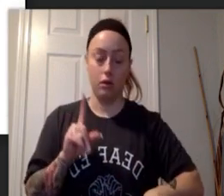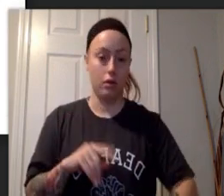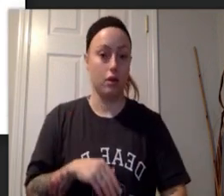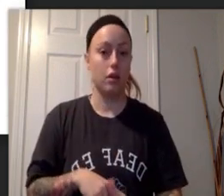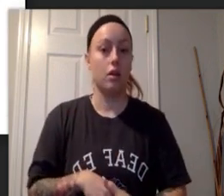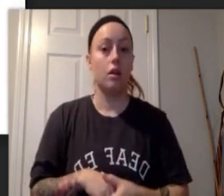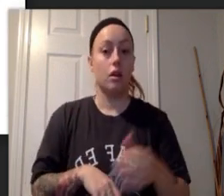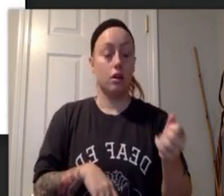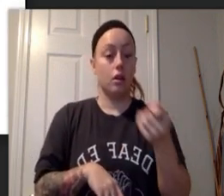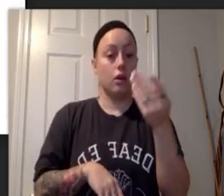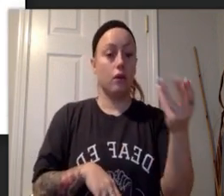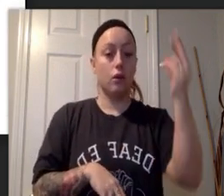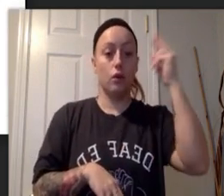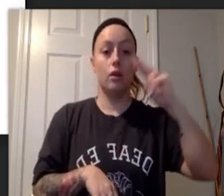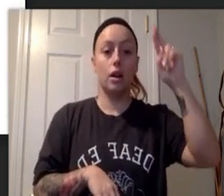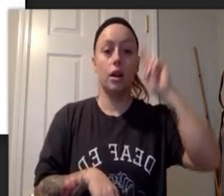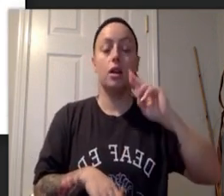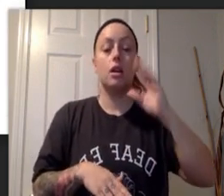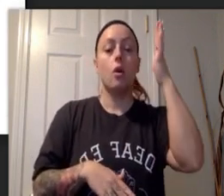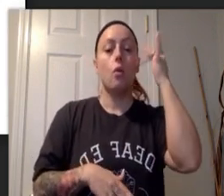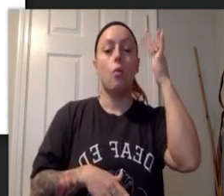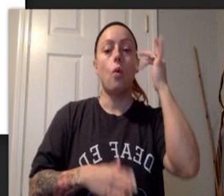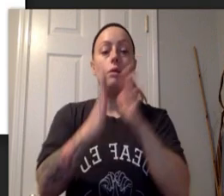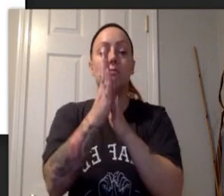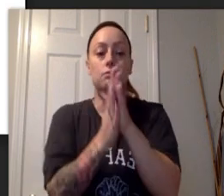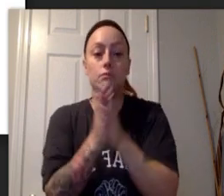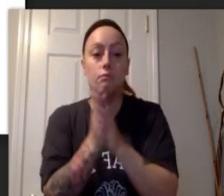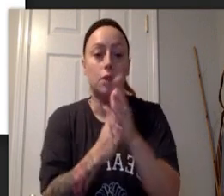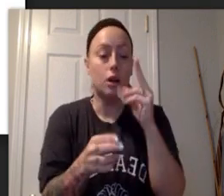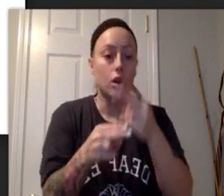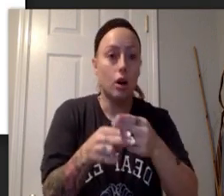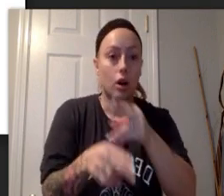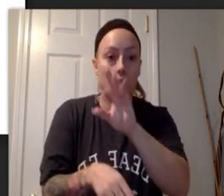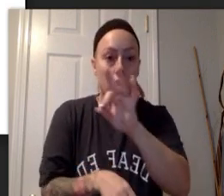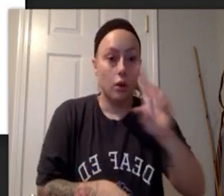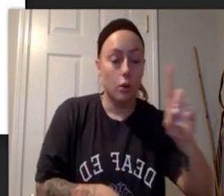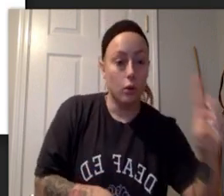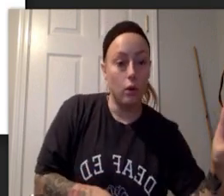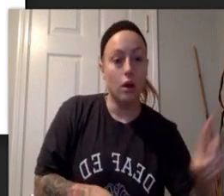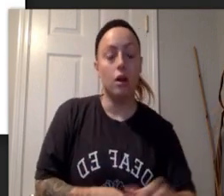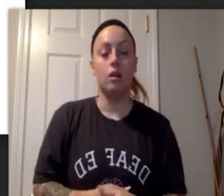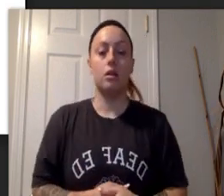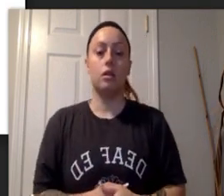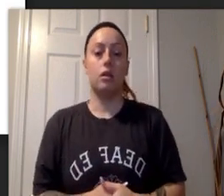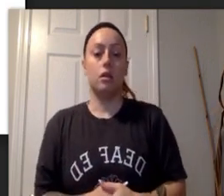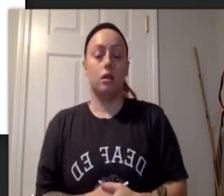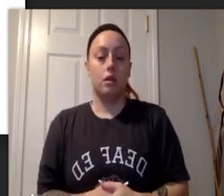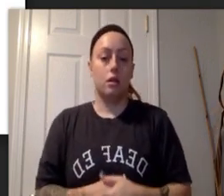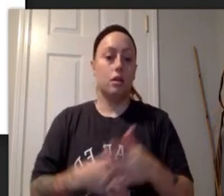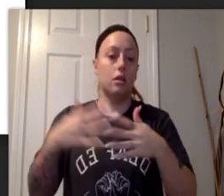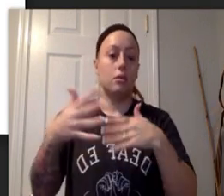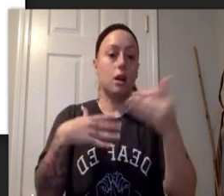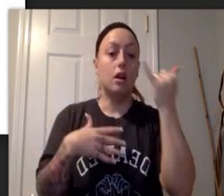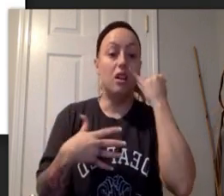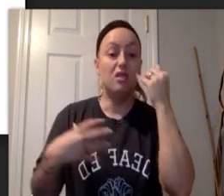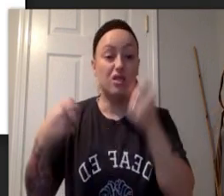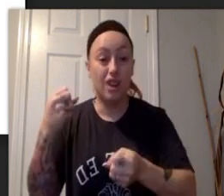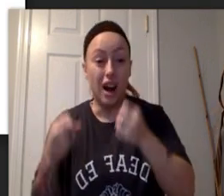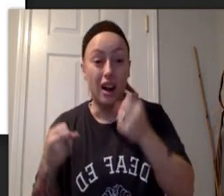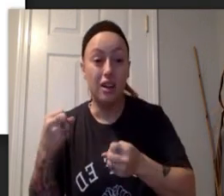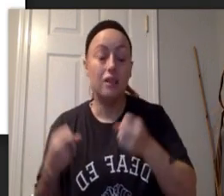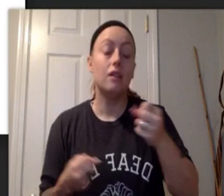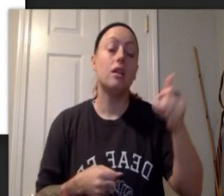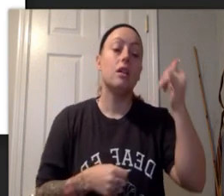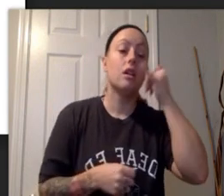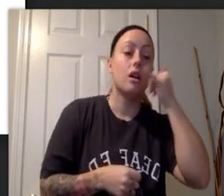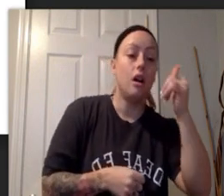a couple reasons why we really encourage calling 911 or doing whatever you can to get somebody medical help, whether that's driving them to the hospital,